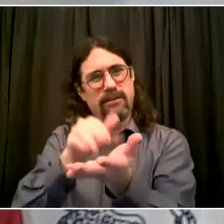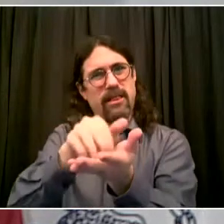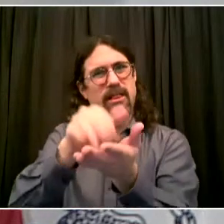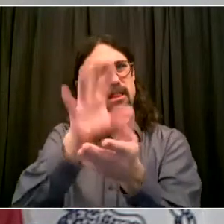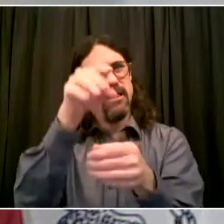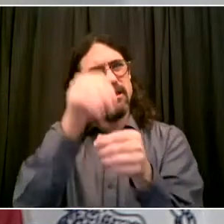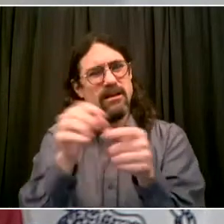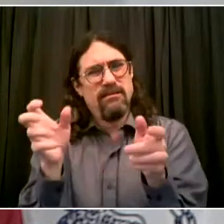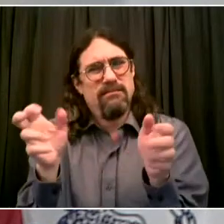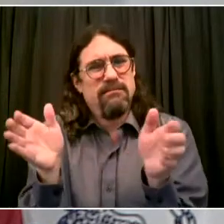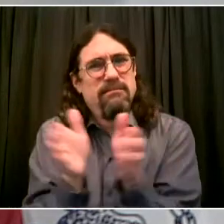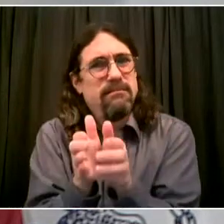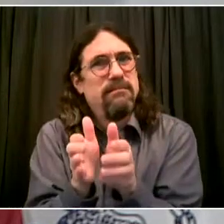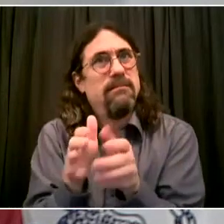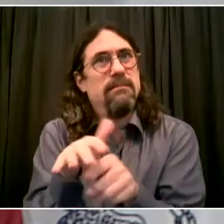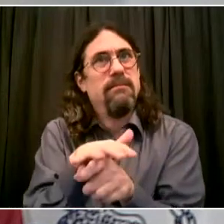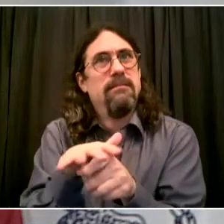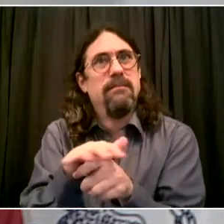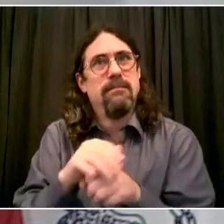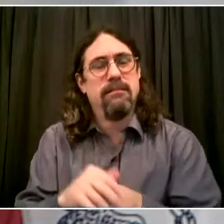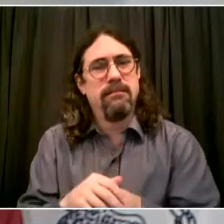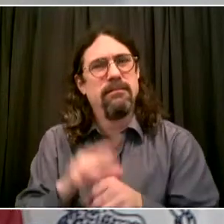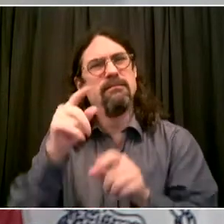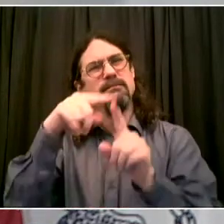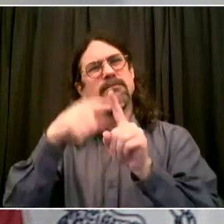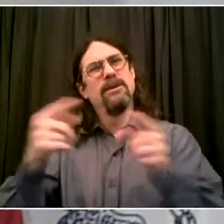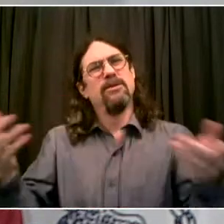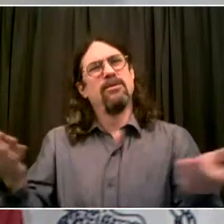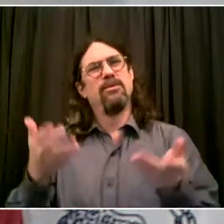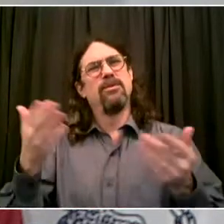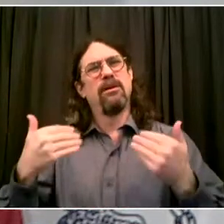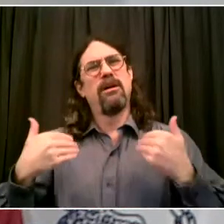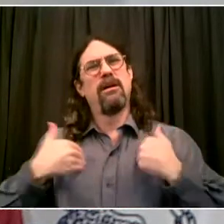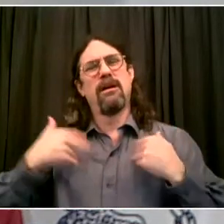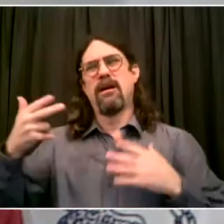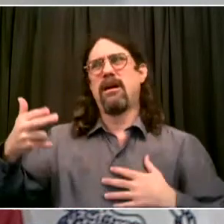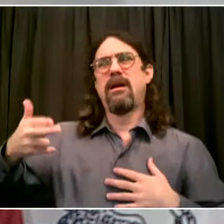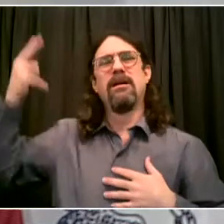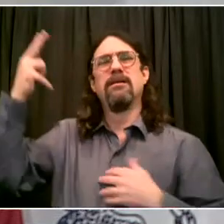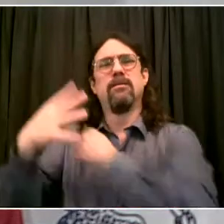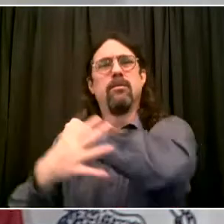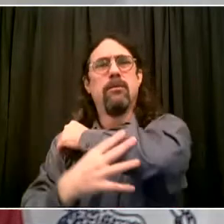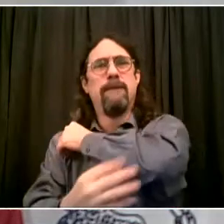care for generations. So there's challenges for sure.